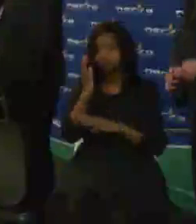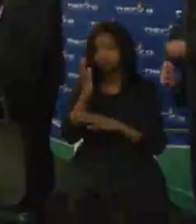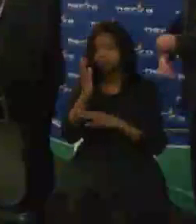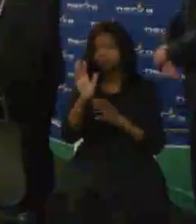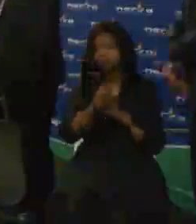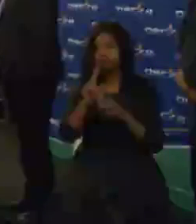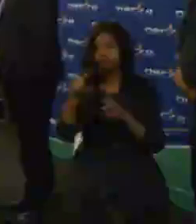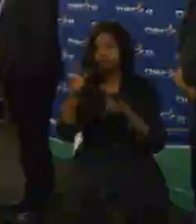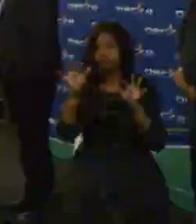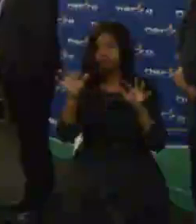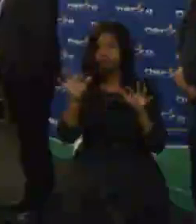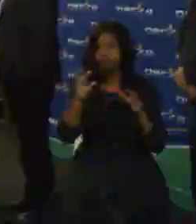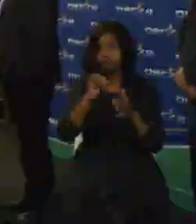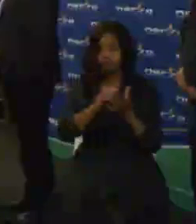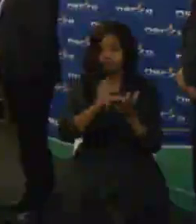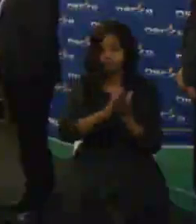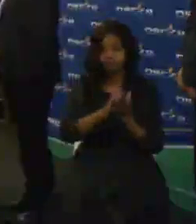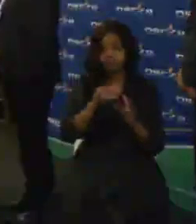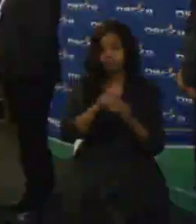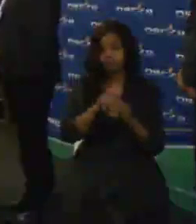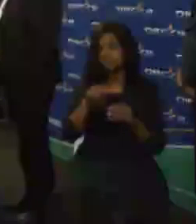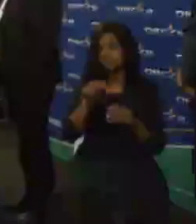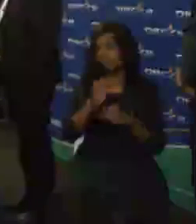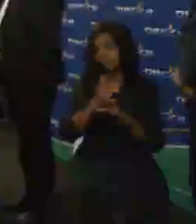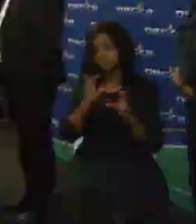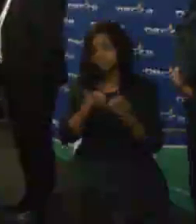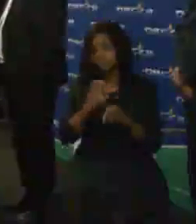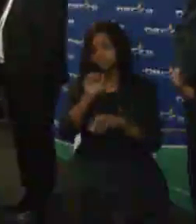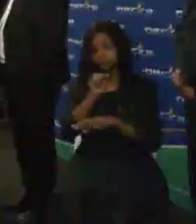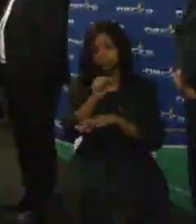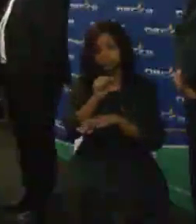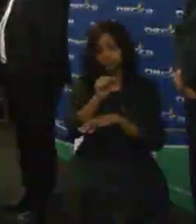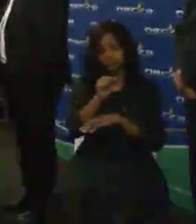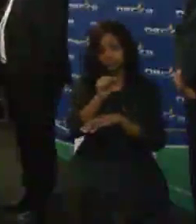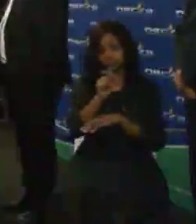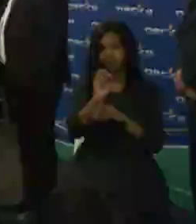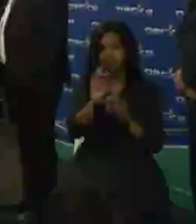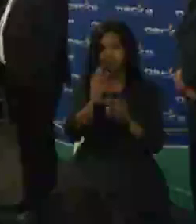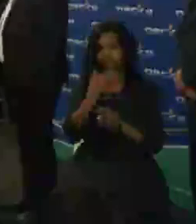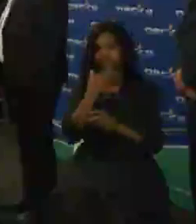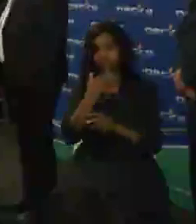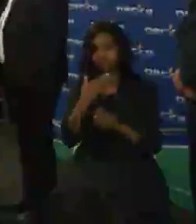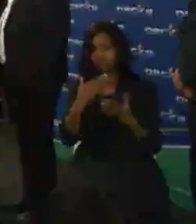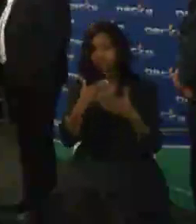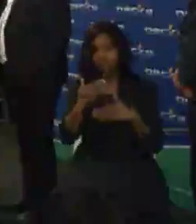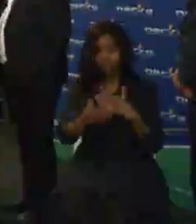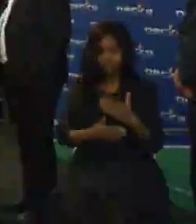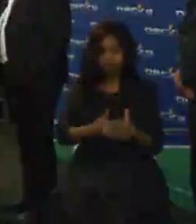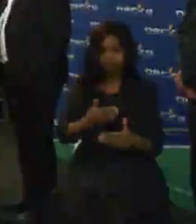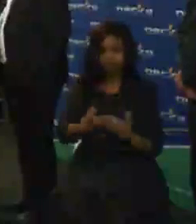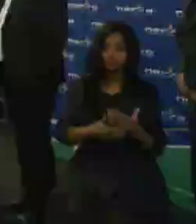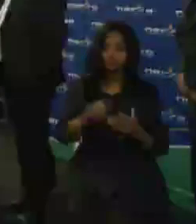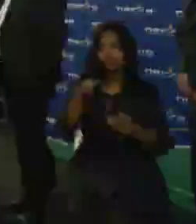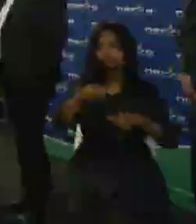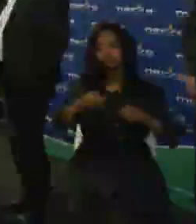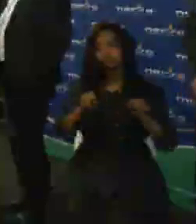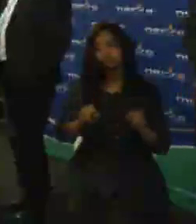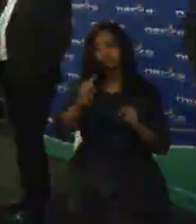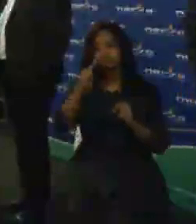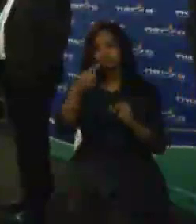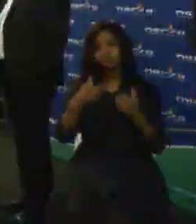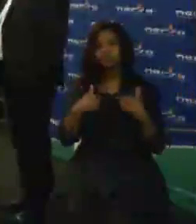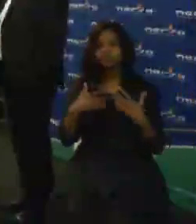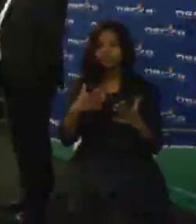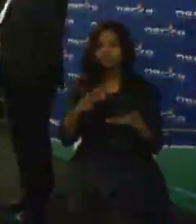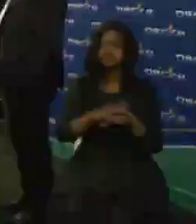and others there is recorded on all these ones. Yes. Thank you. You may proceed. Thank you. Chair, I'll firstly